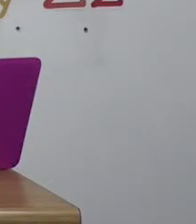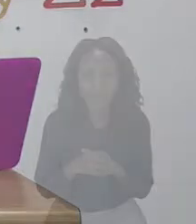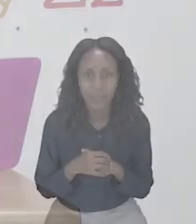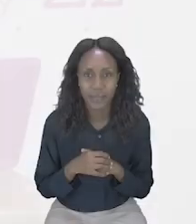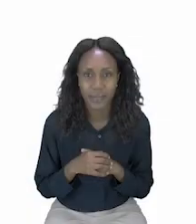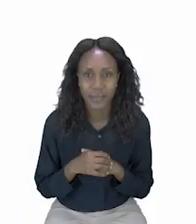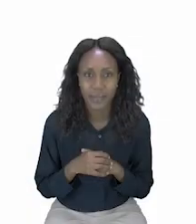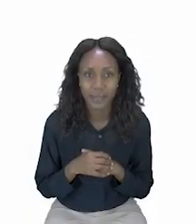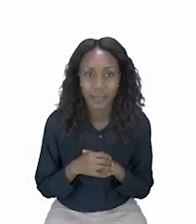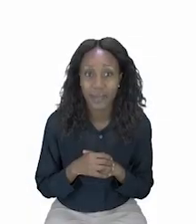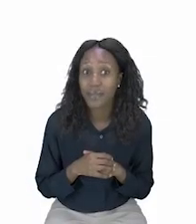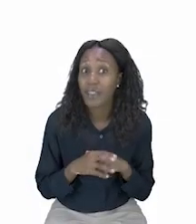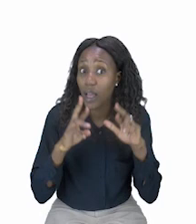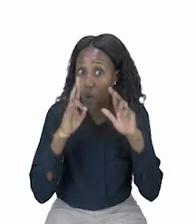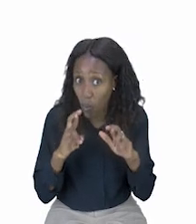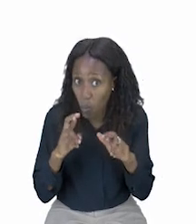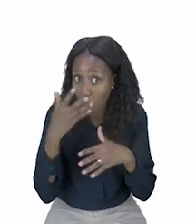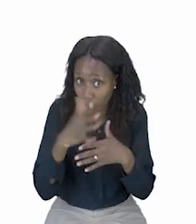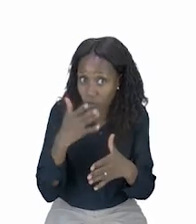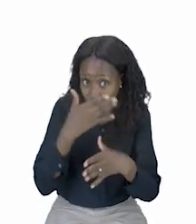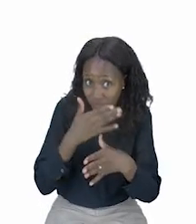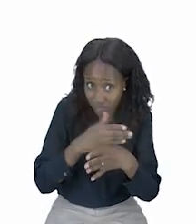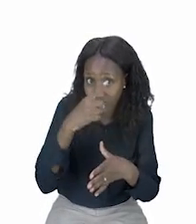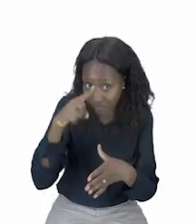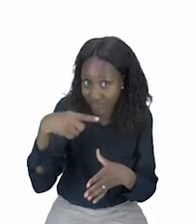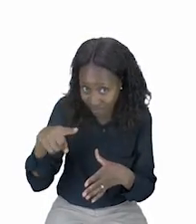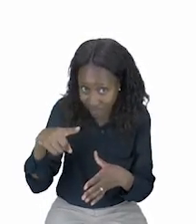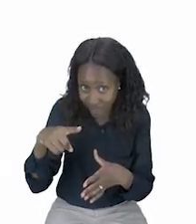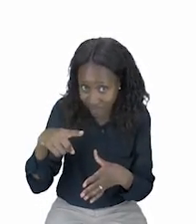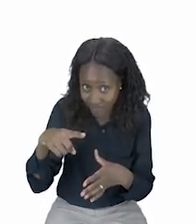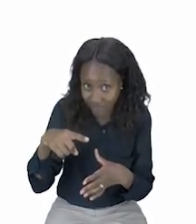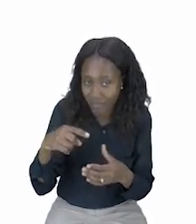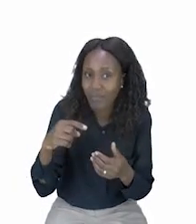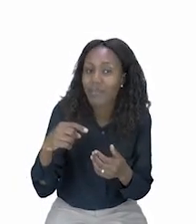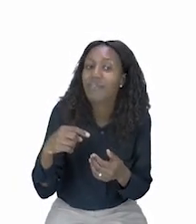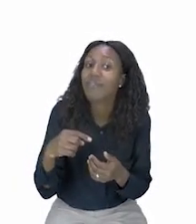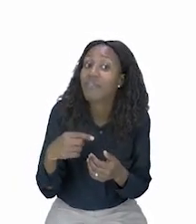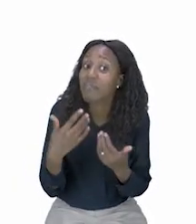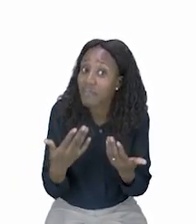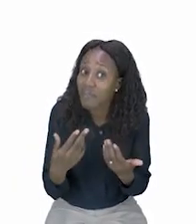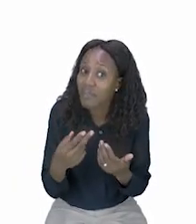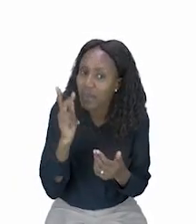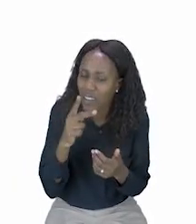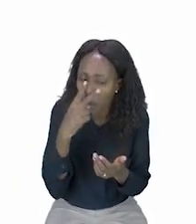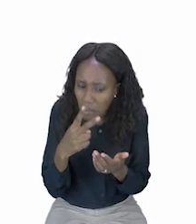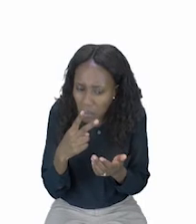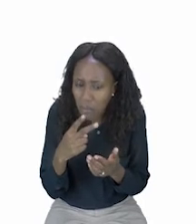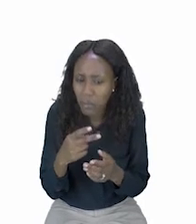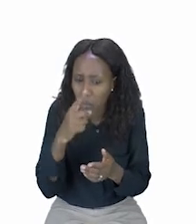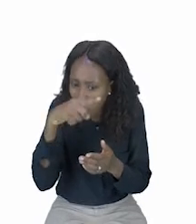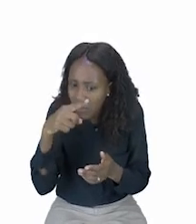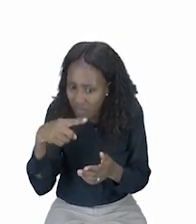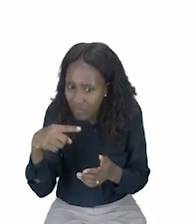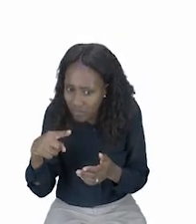I hope you managed to solve all those problems. And remember, it's very easy to check your answers by reading the